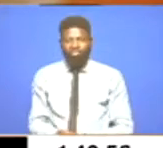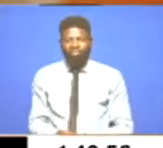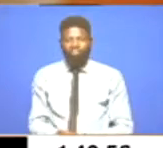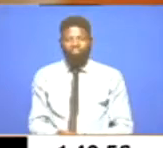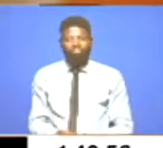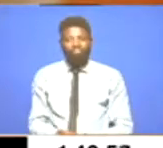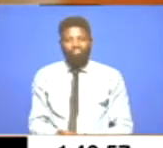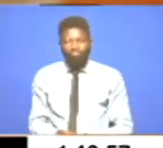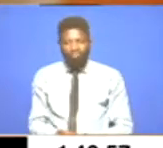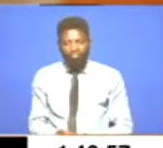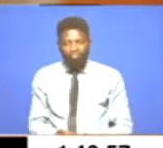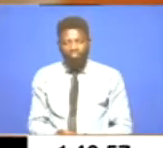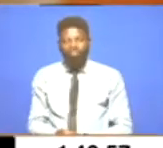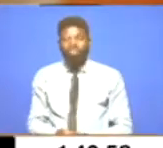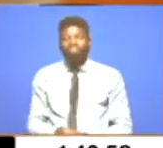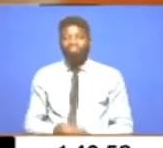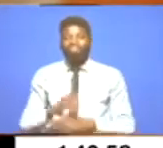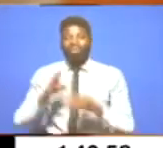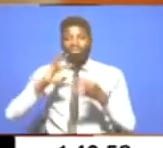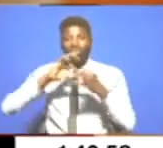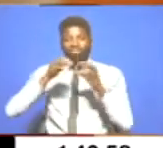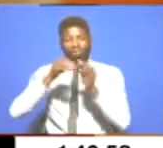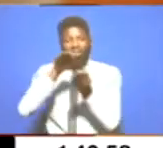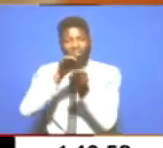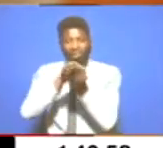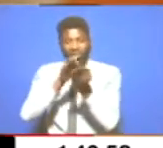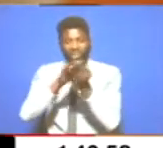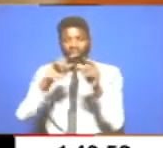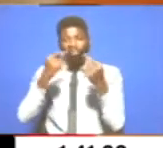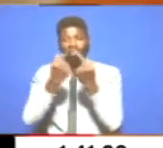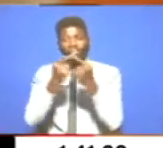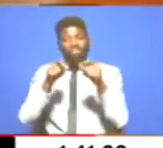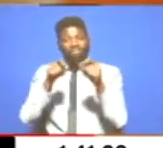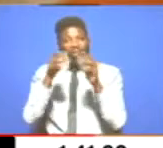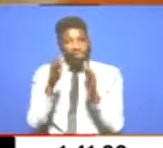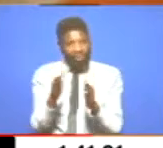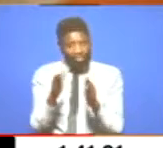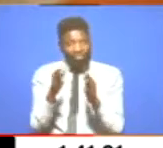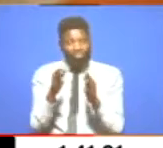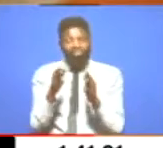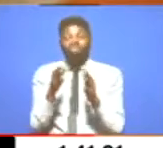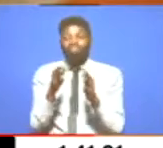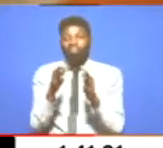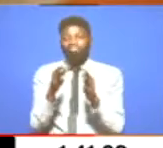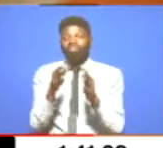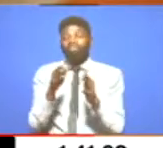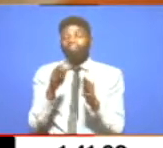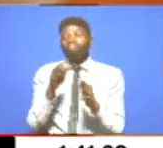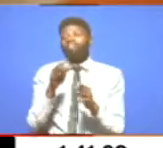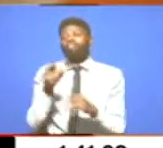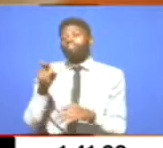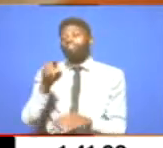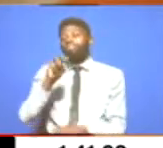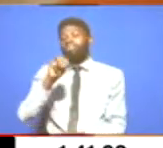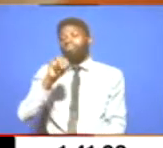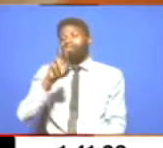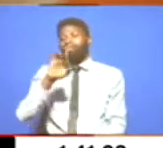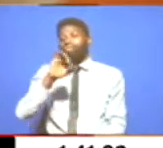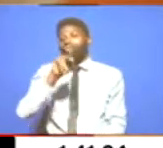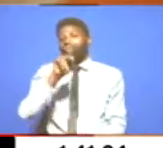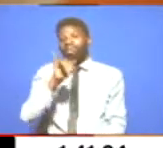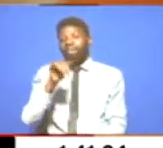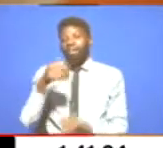And the Cooperative Bank Group Managing Director and CEO Gideon Muriuki has conferred a honorary Doctorate